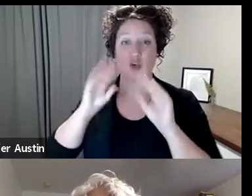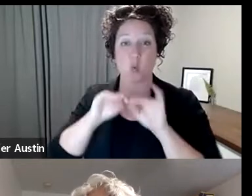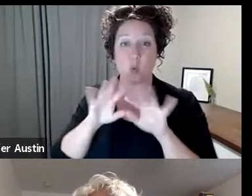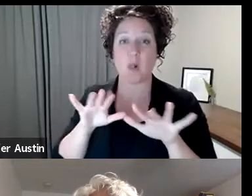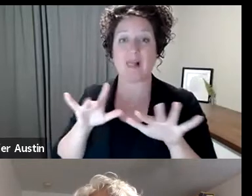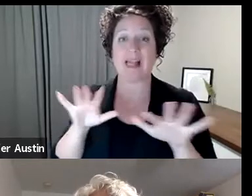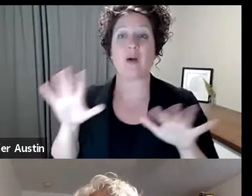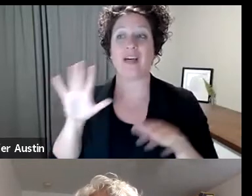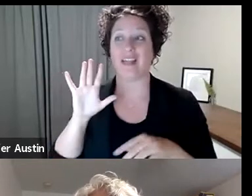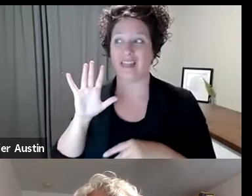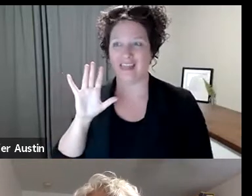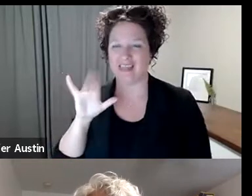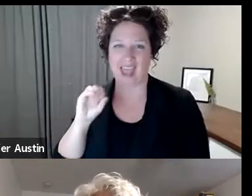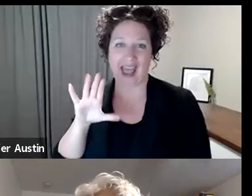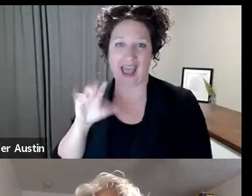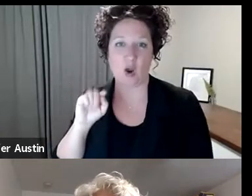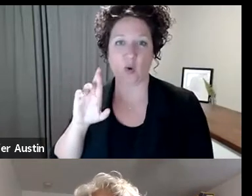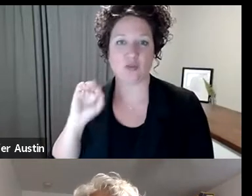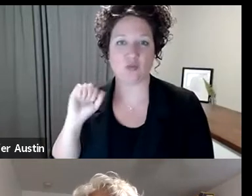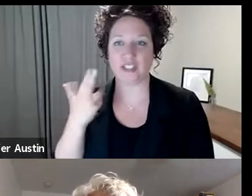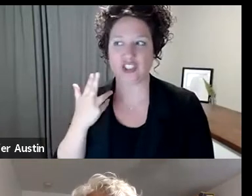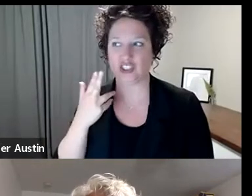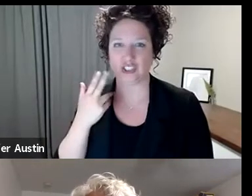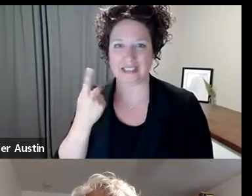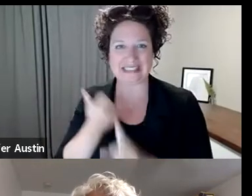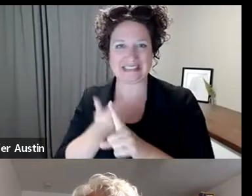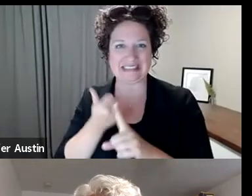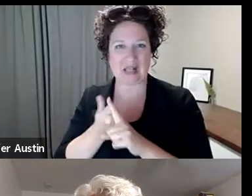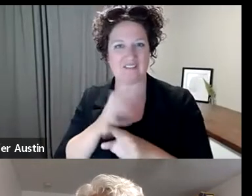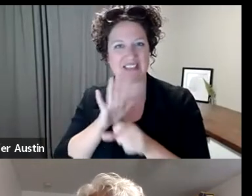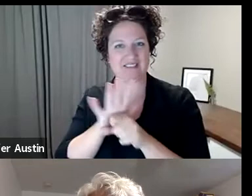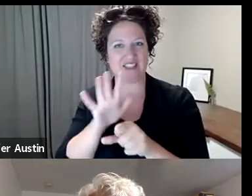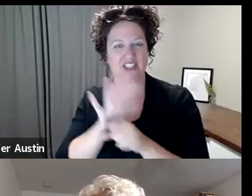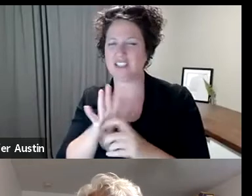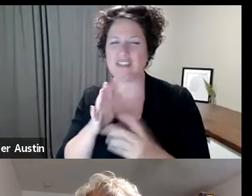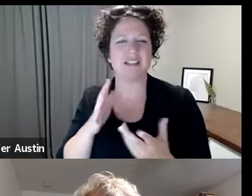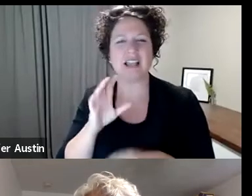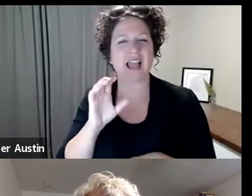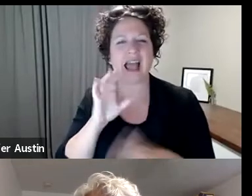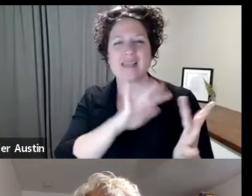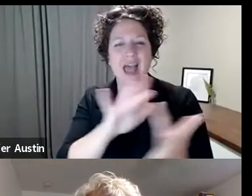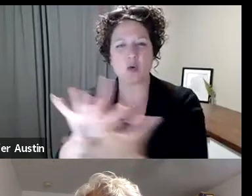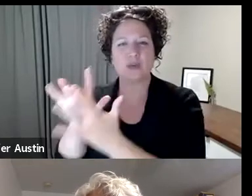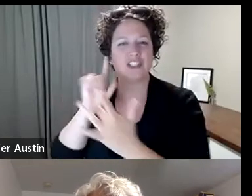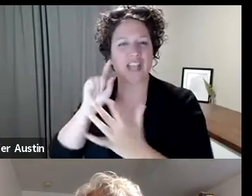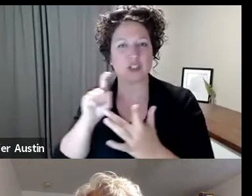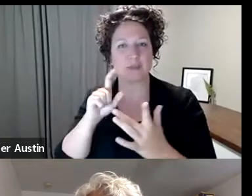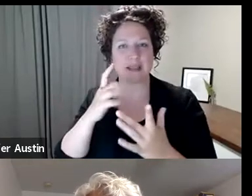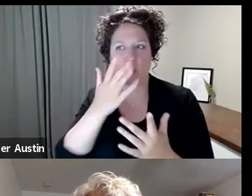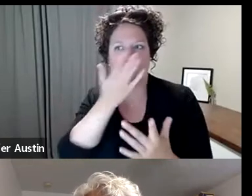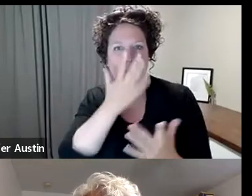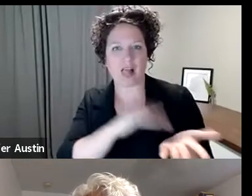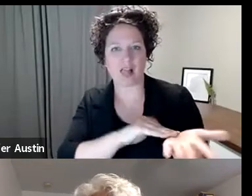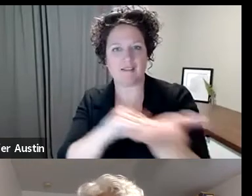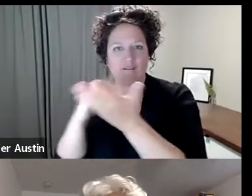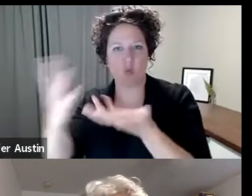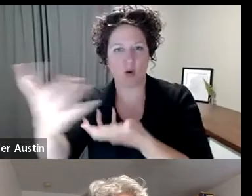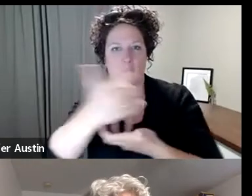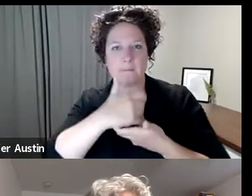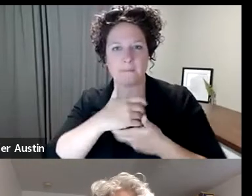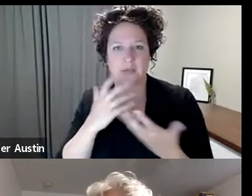that outreach alone is sufficient, although your outreach has to be well informed by the ways in which communities gather